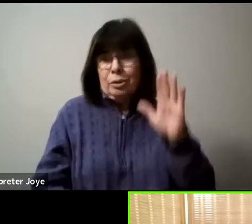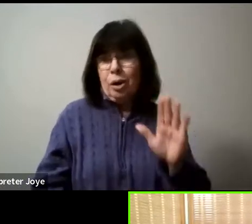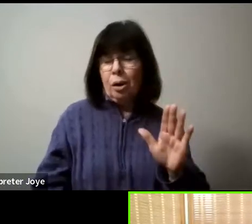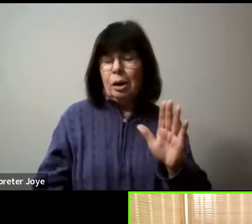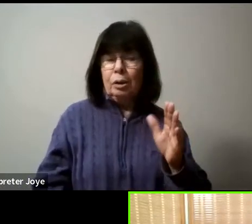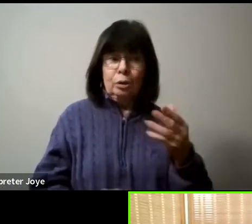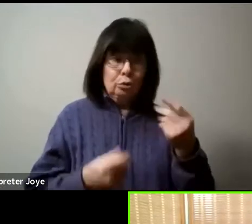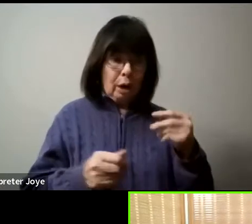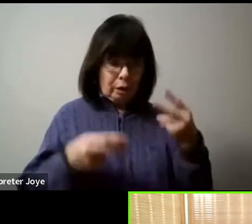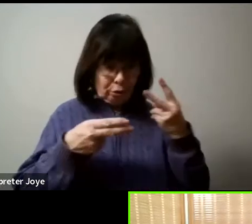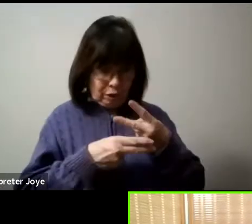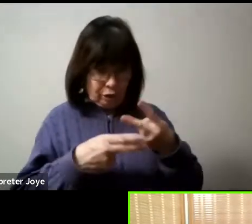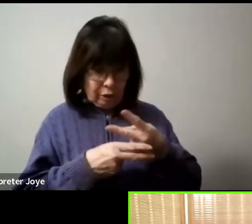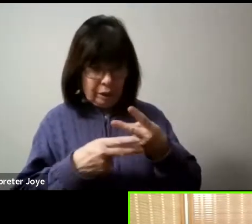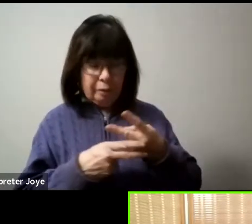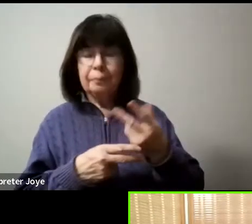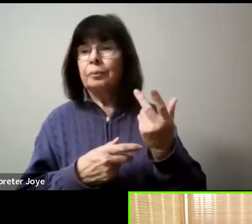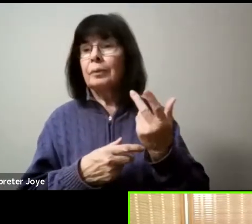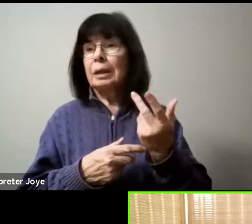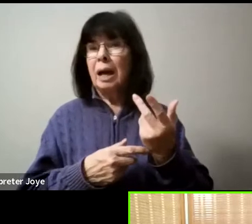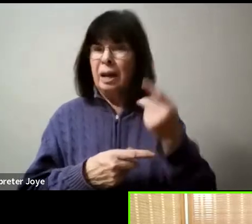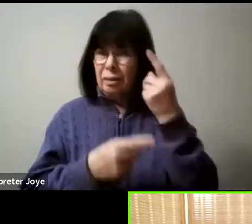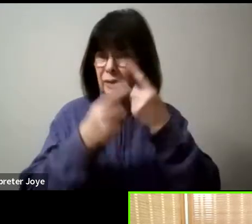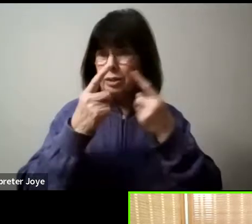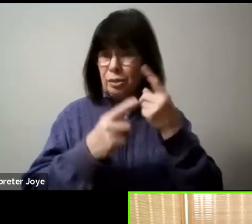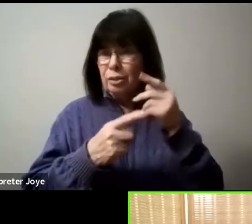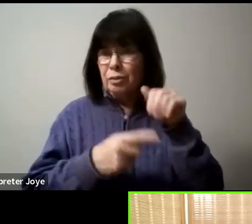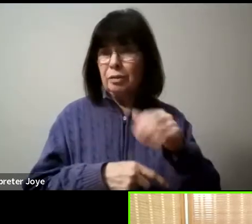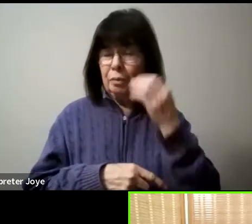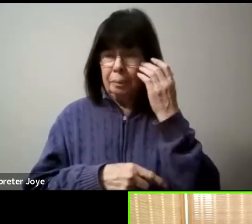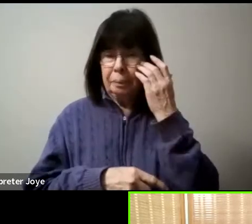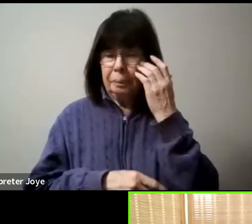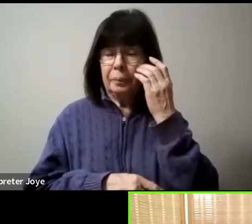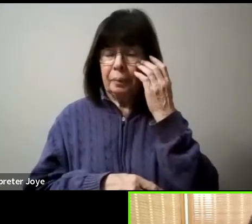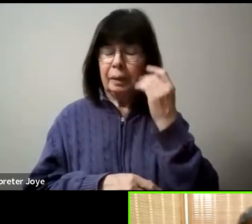there's a lot to do, and there's a lot of concern by all of us.